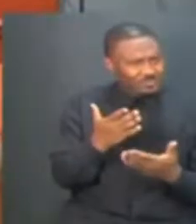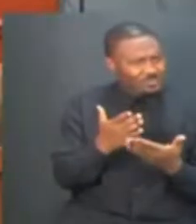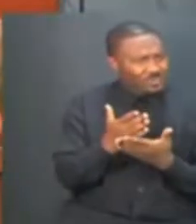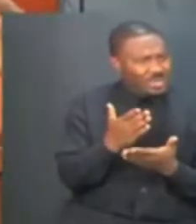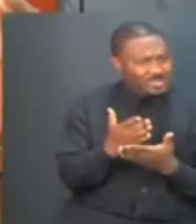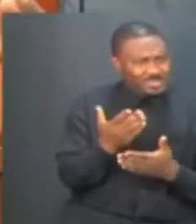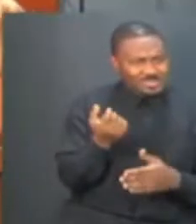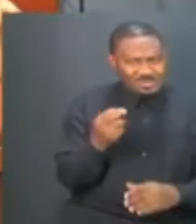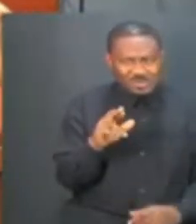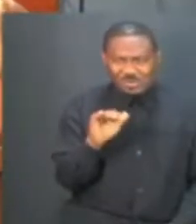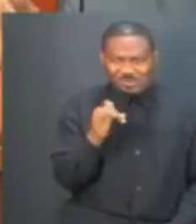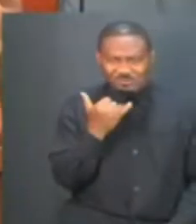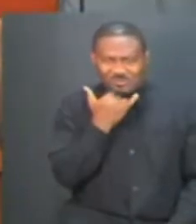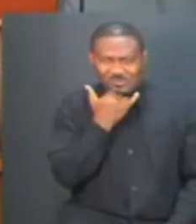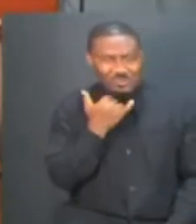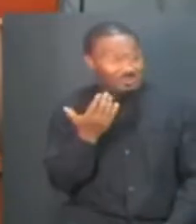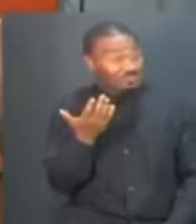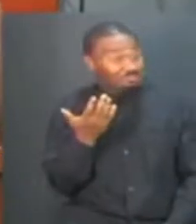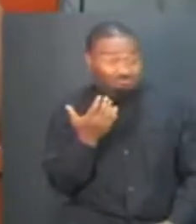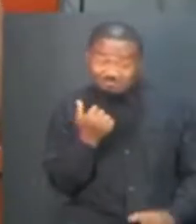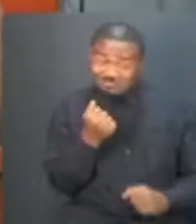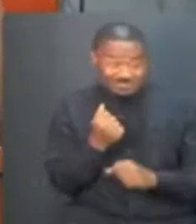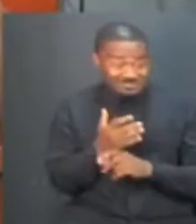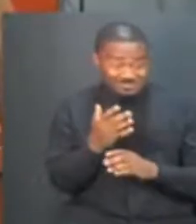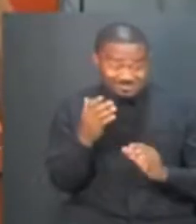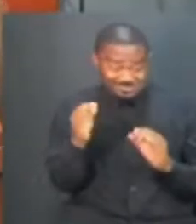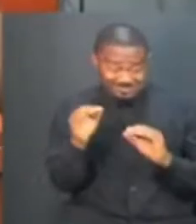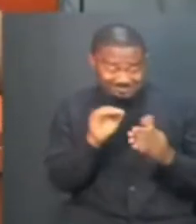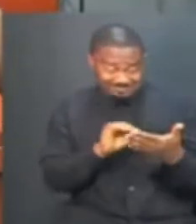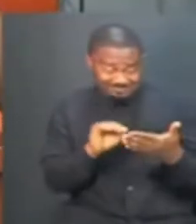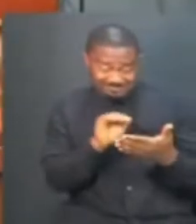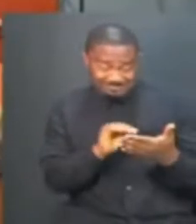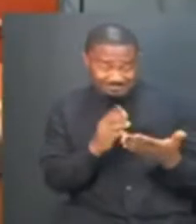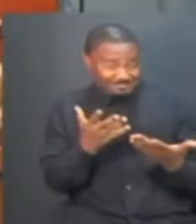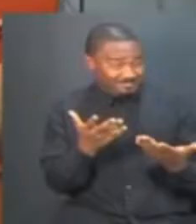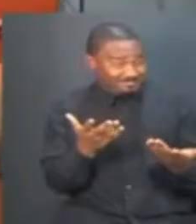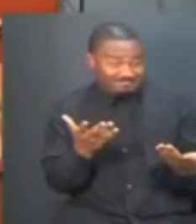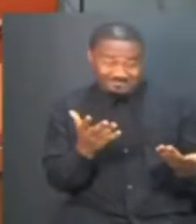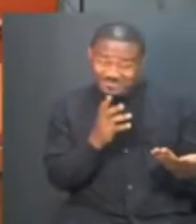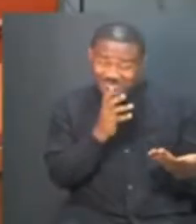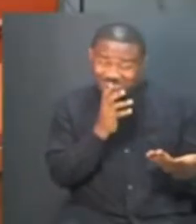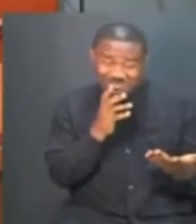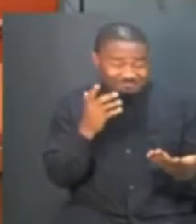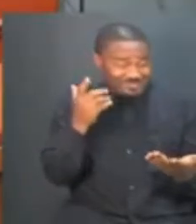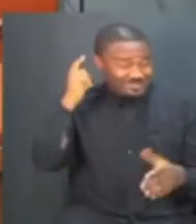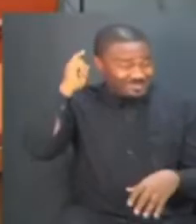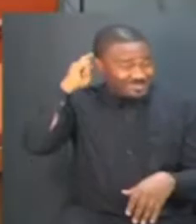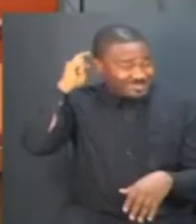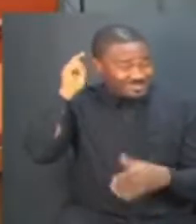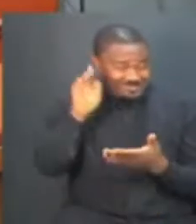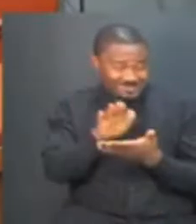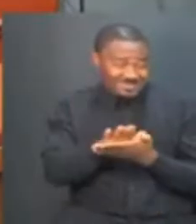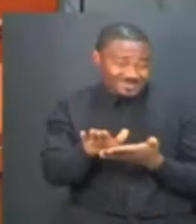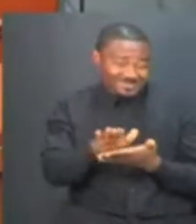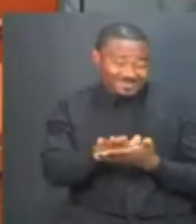is no injury, just an observation. And it's a harmless observation.